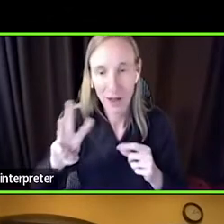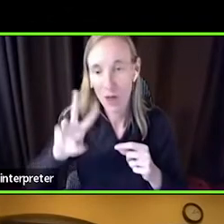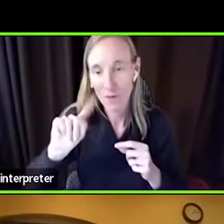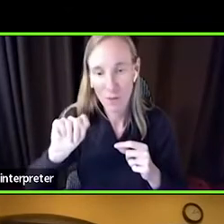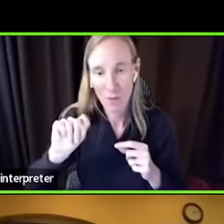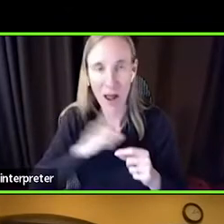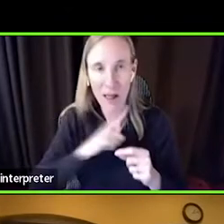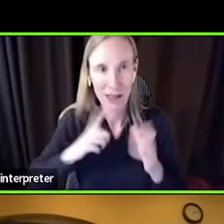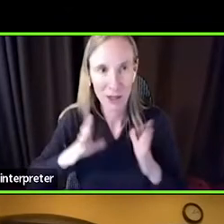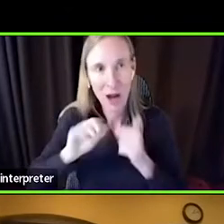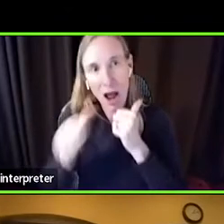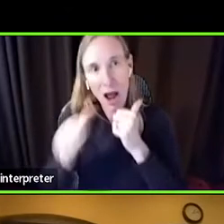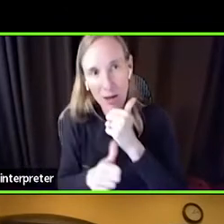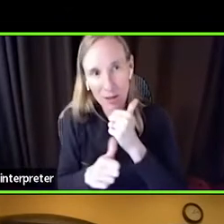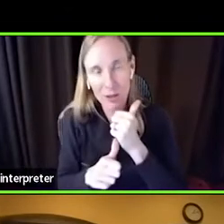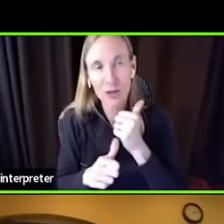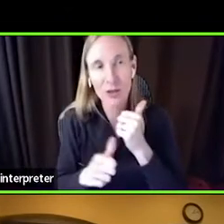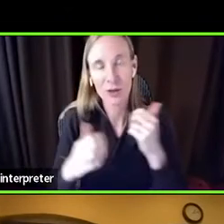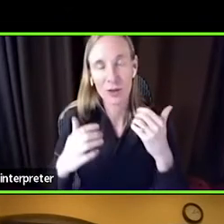under the House Healthcare Committee.